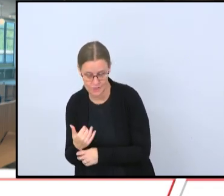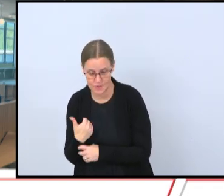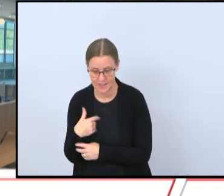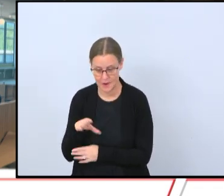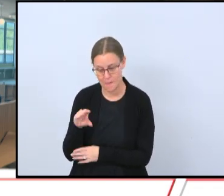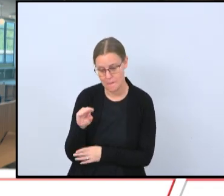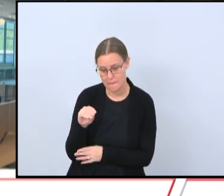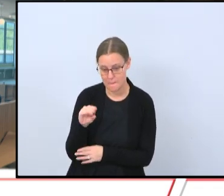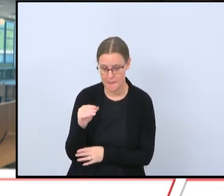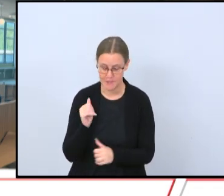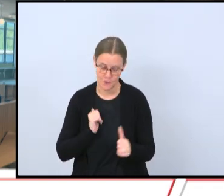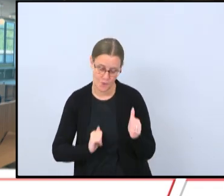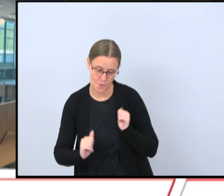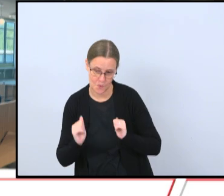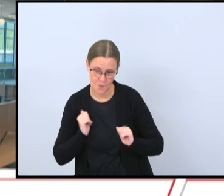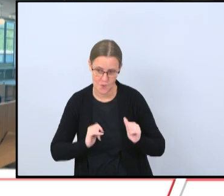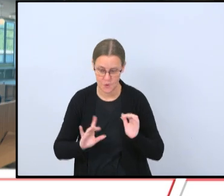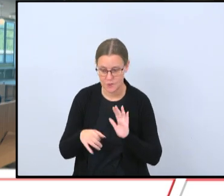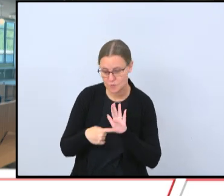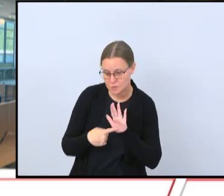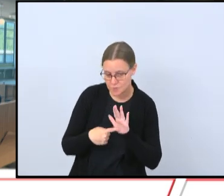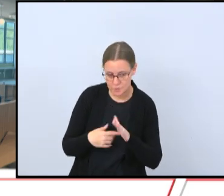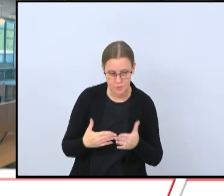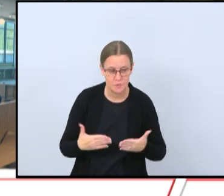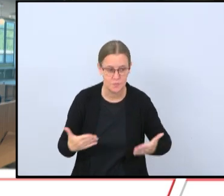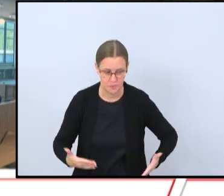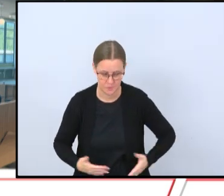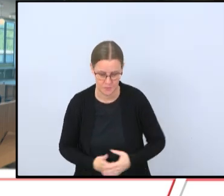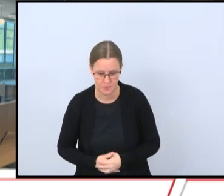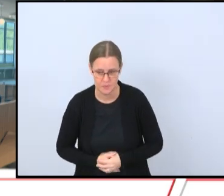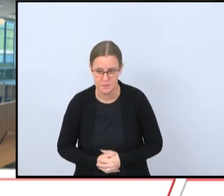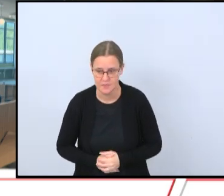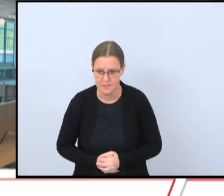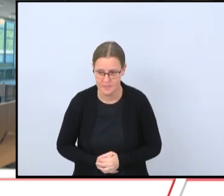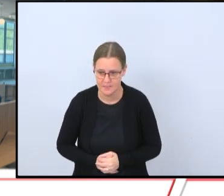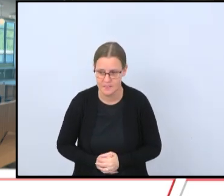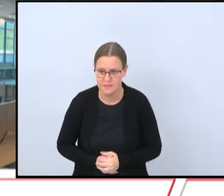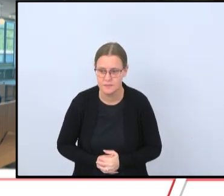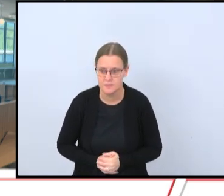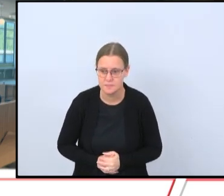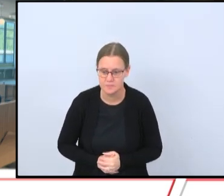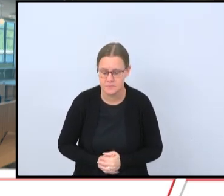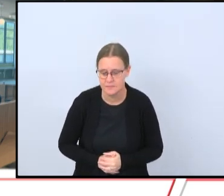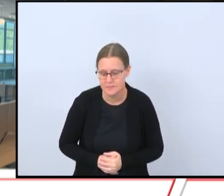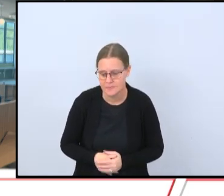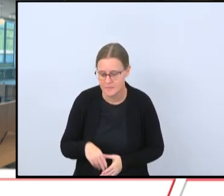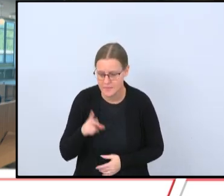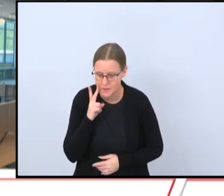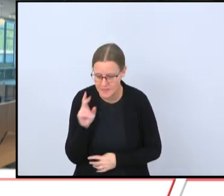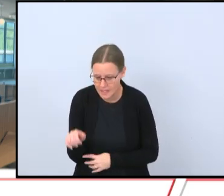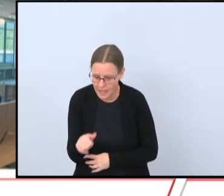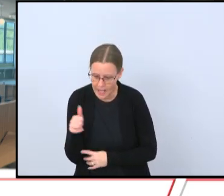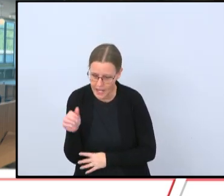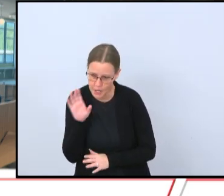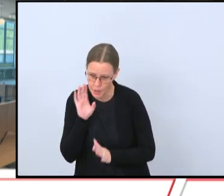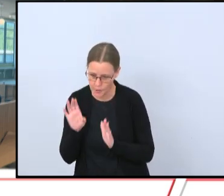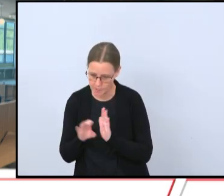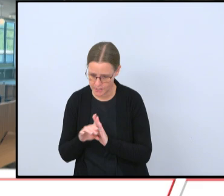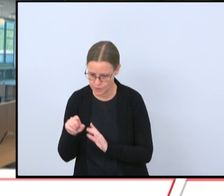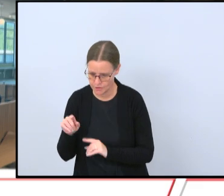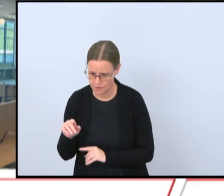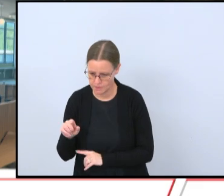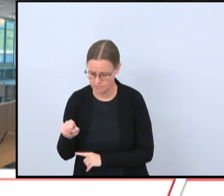puppet shows and have little presentations. So it's a really neat feature of the school. You can just see another angle of the